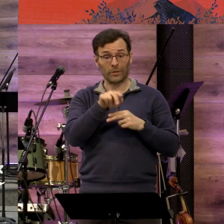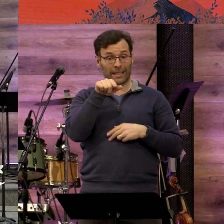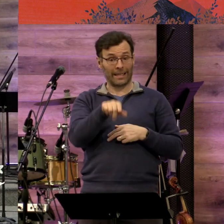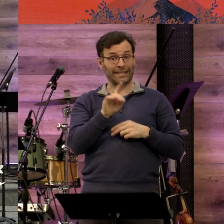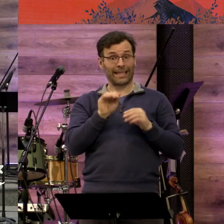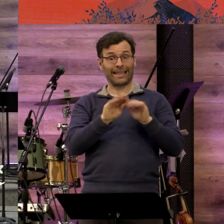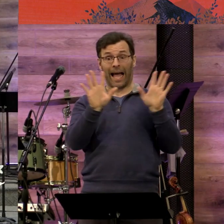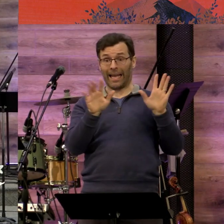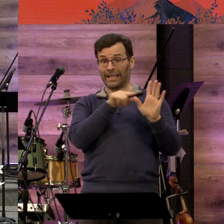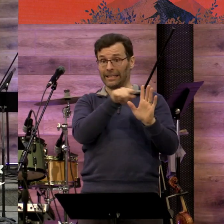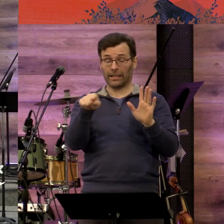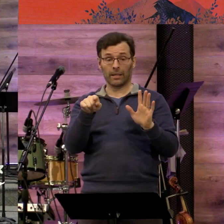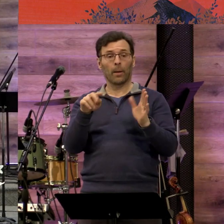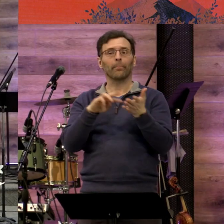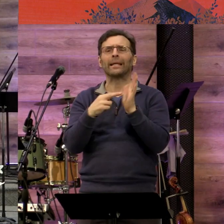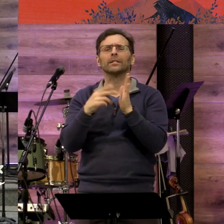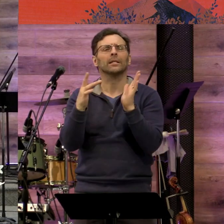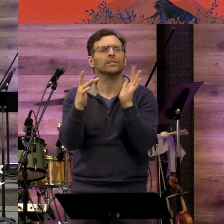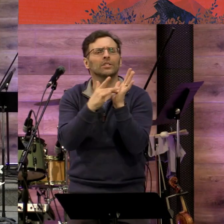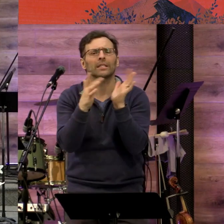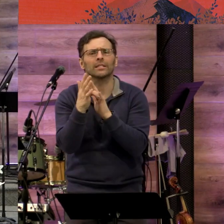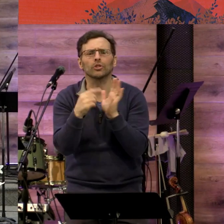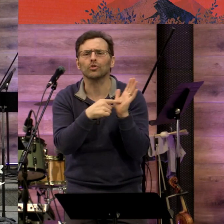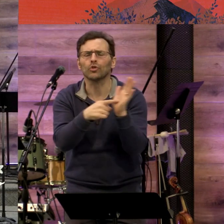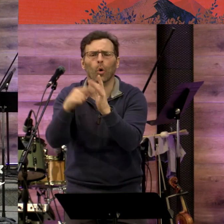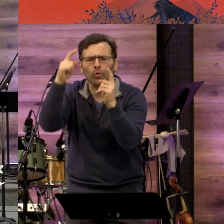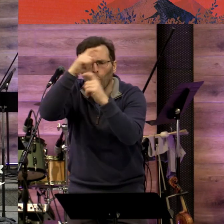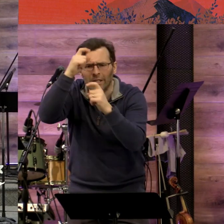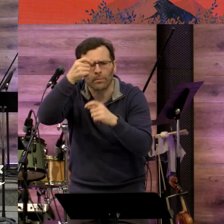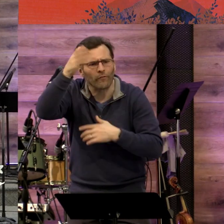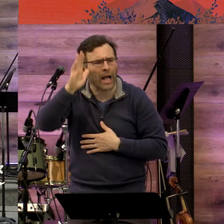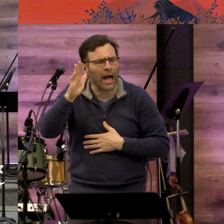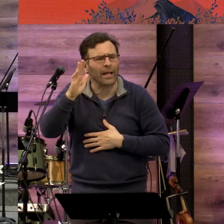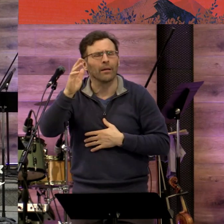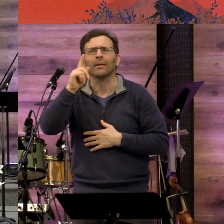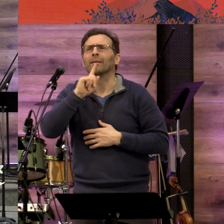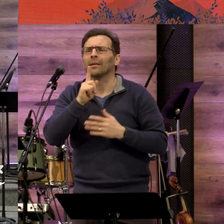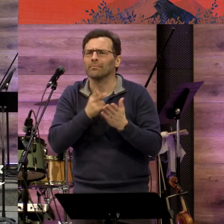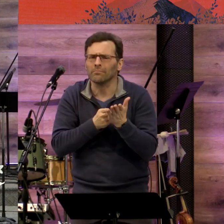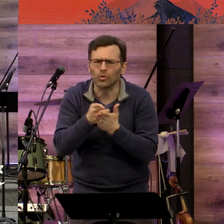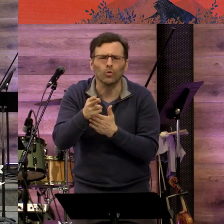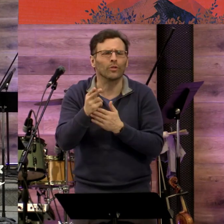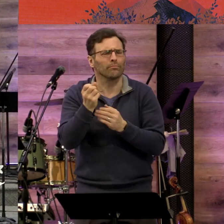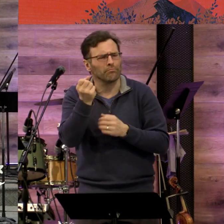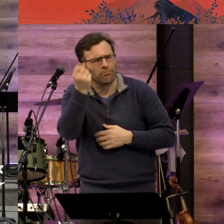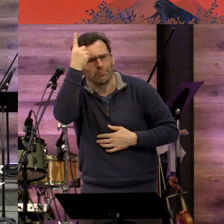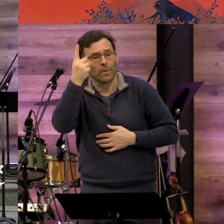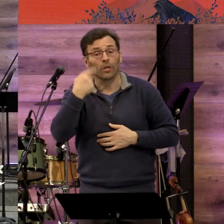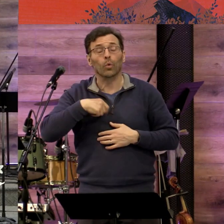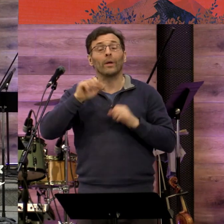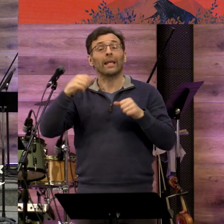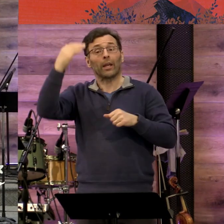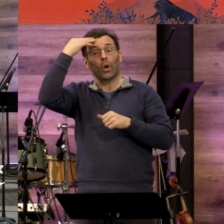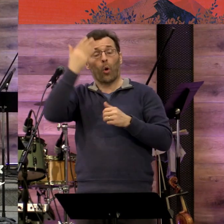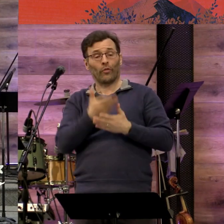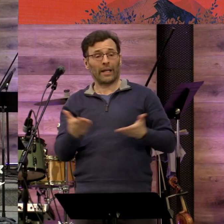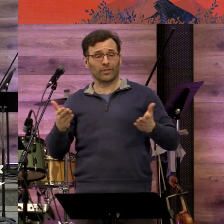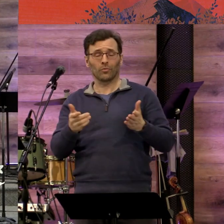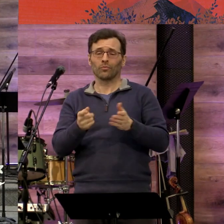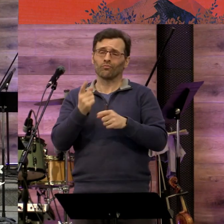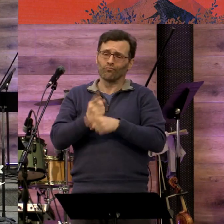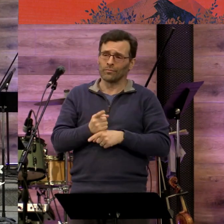is that Jesus reveals the wisdom of God, the insight, the truth of God to us so that we can know things